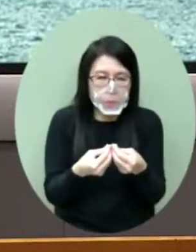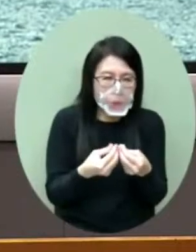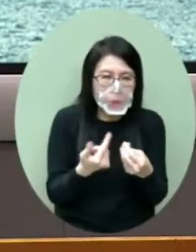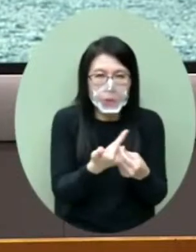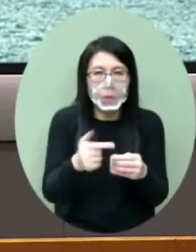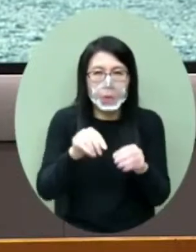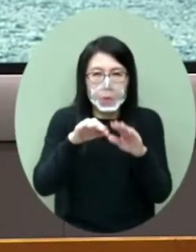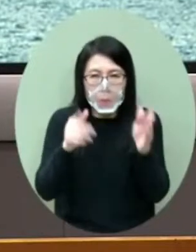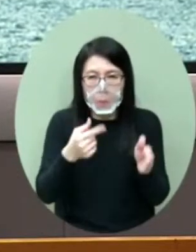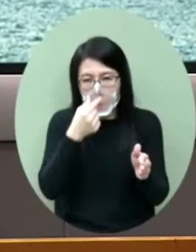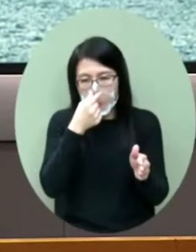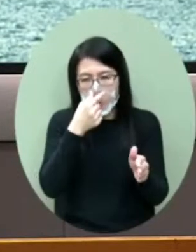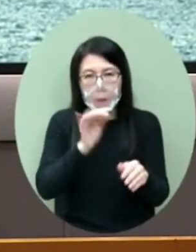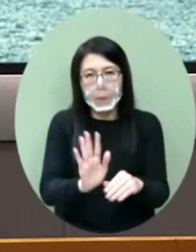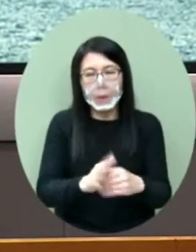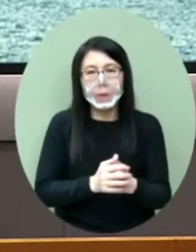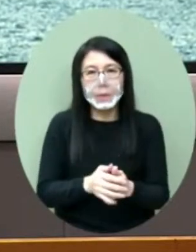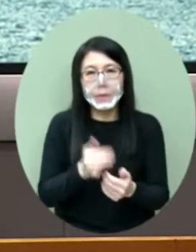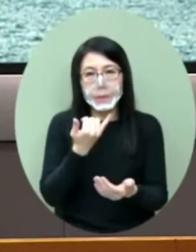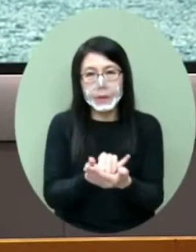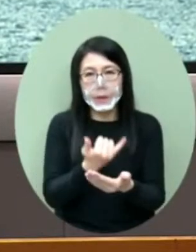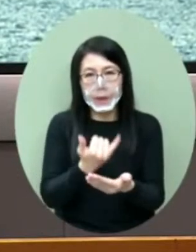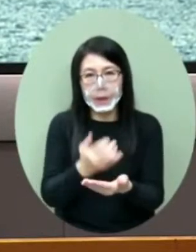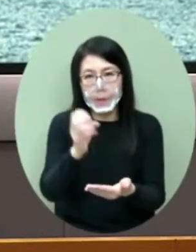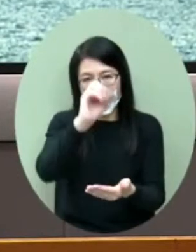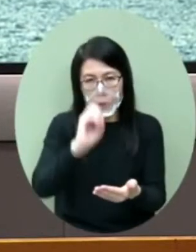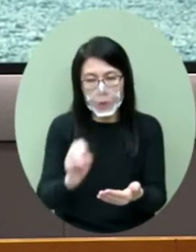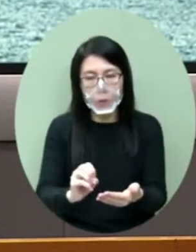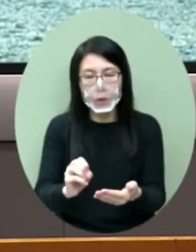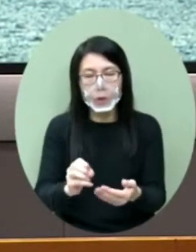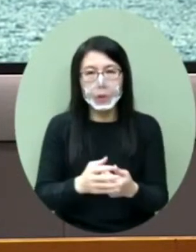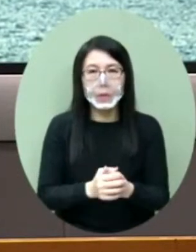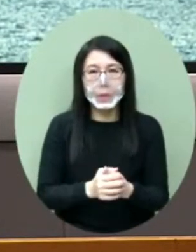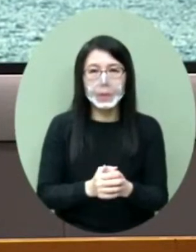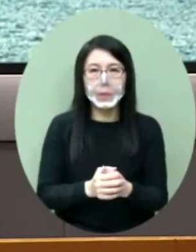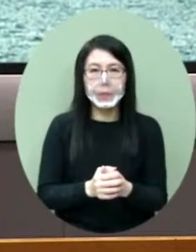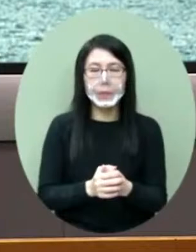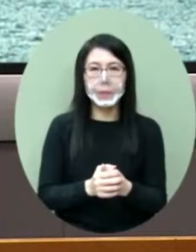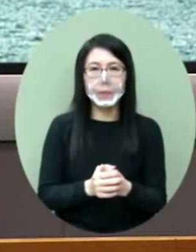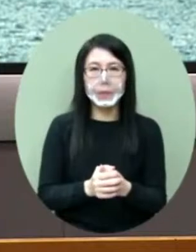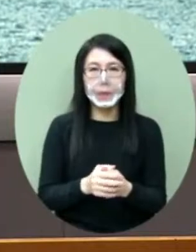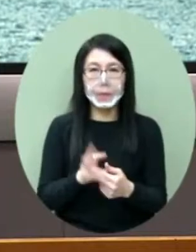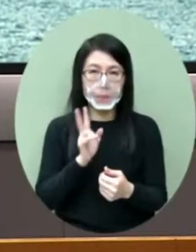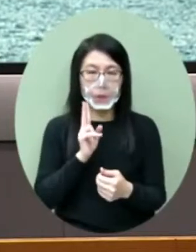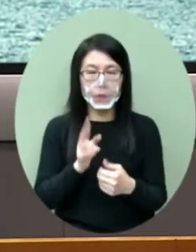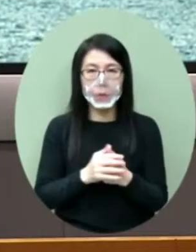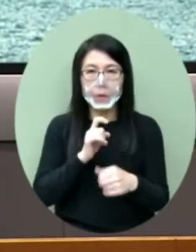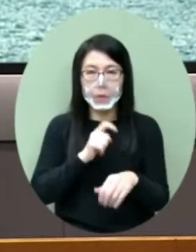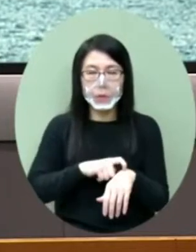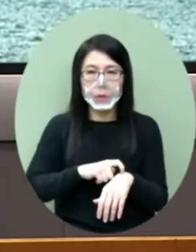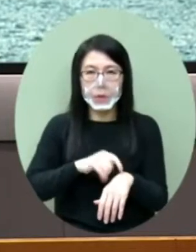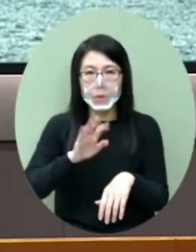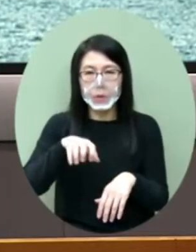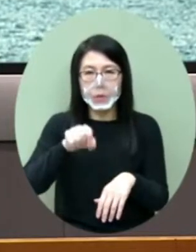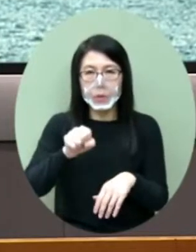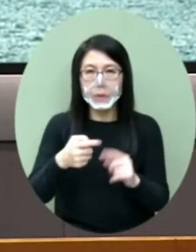go out in the open in the countryside than in shopping malls where there are more